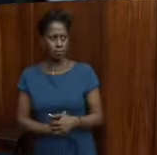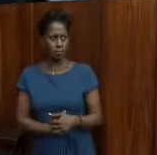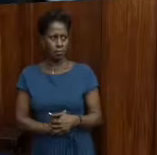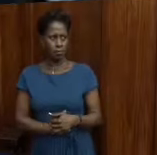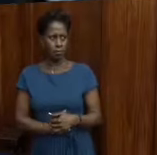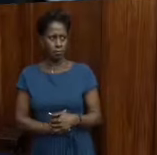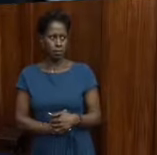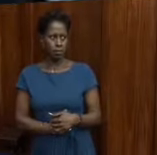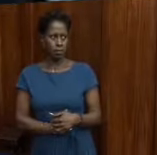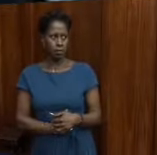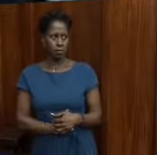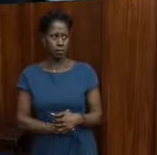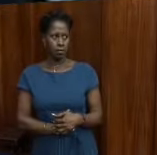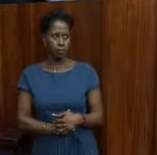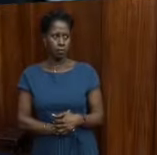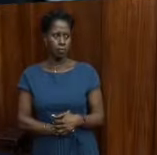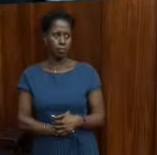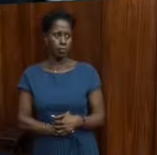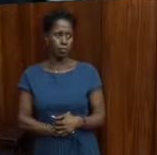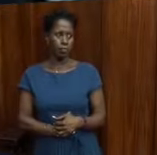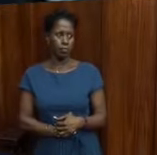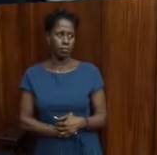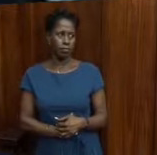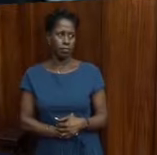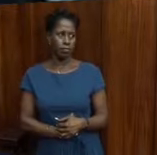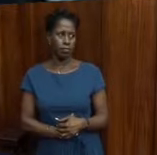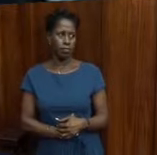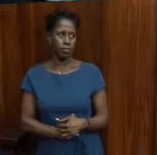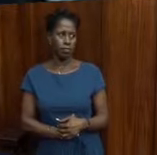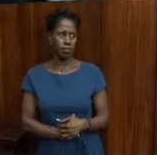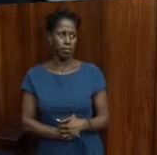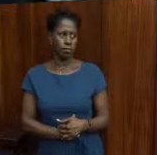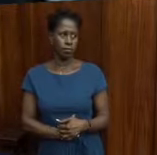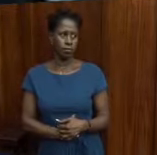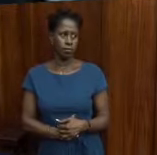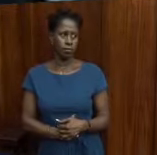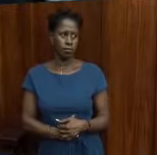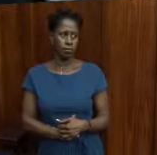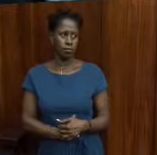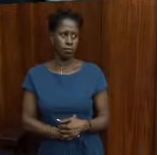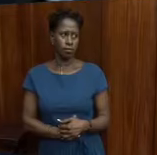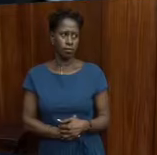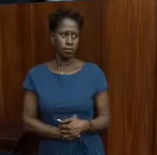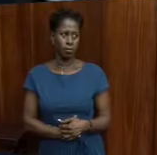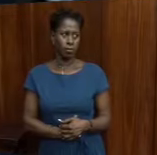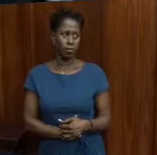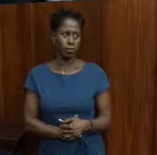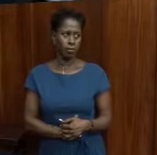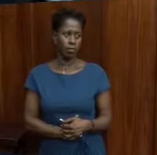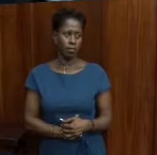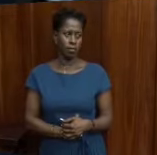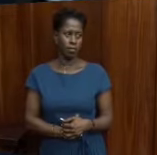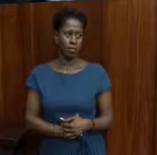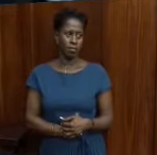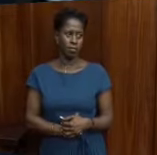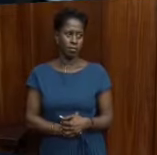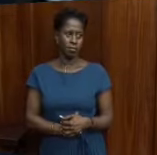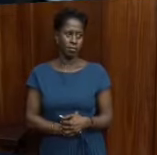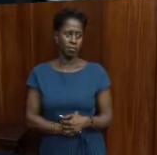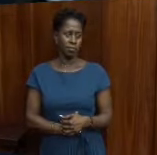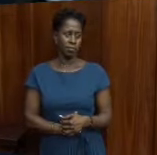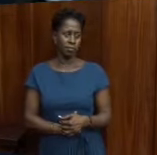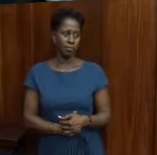sustainable natural resource-based economic activity. Promoting the use of renewable energy technology, consistent with the intentions of the nationally determined